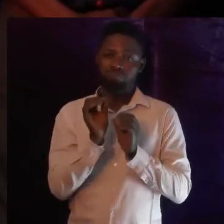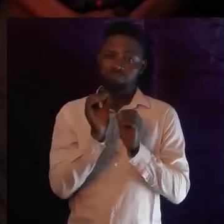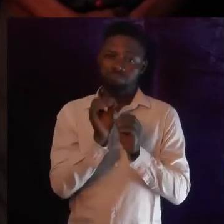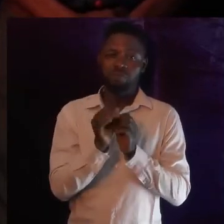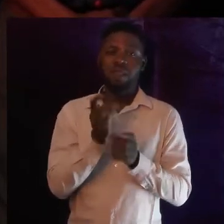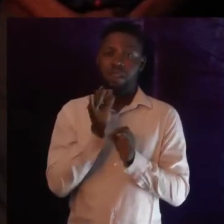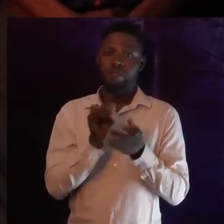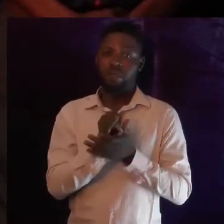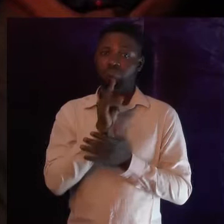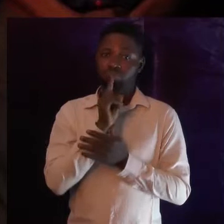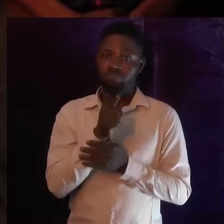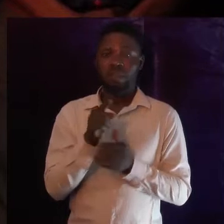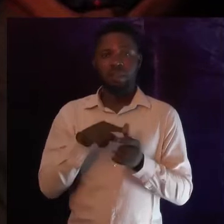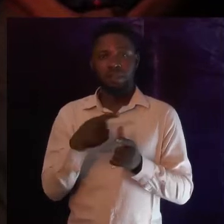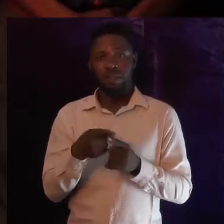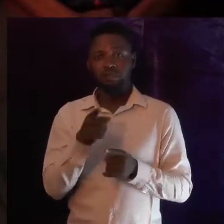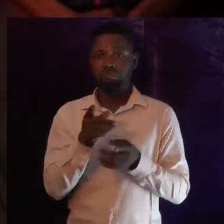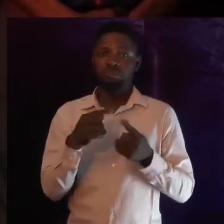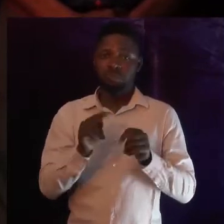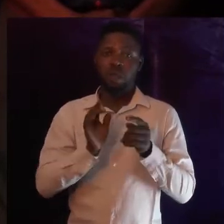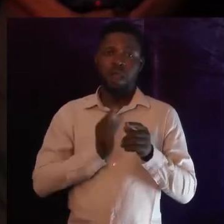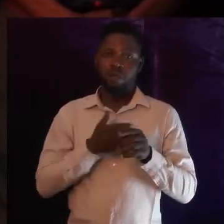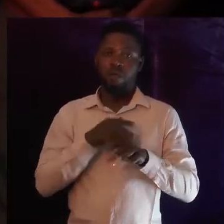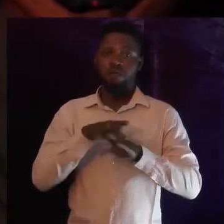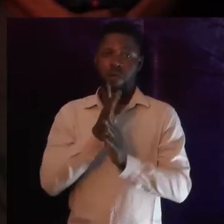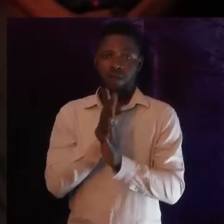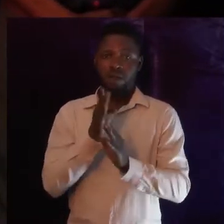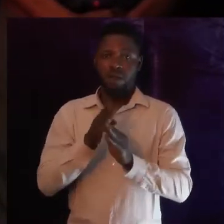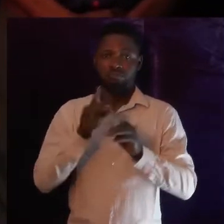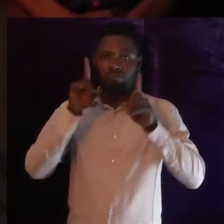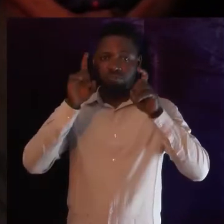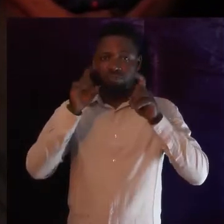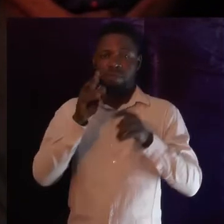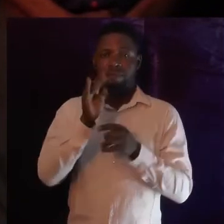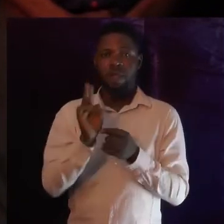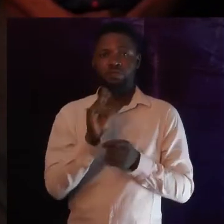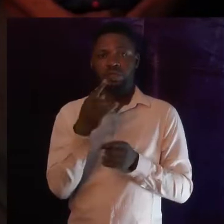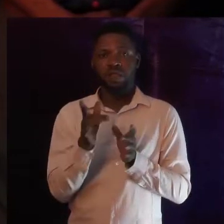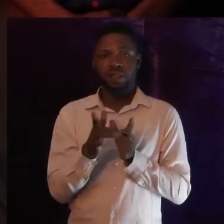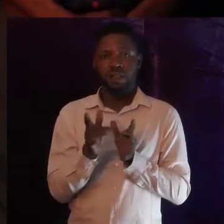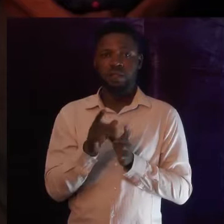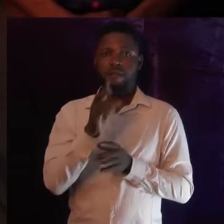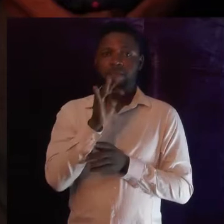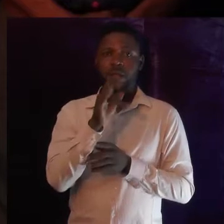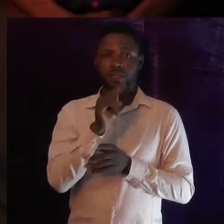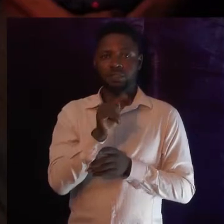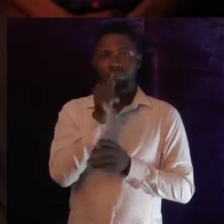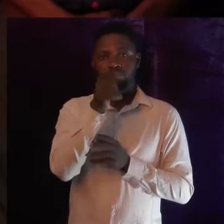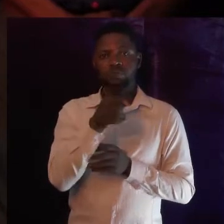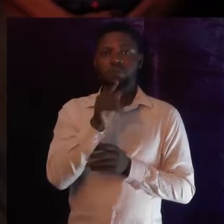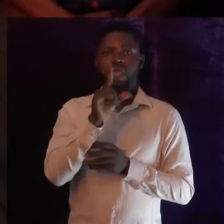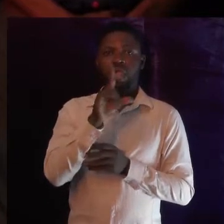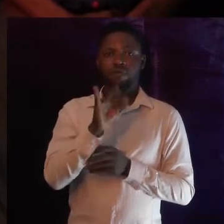we have taught. If that is the case, then we want you to take the online assessment today by using the link